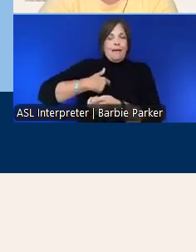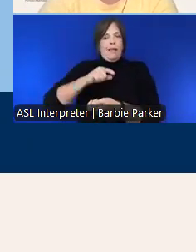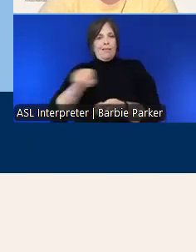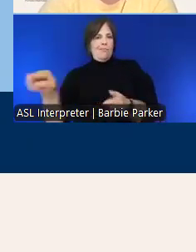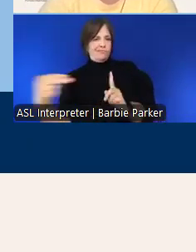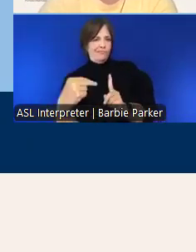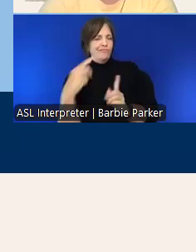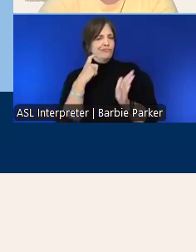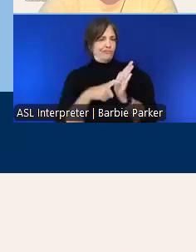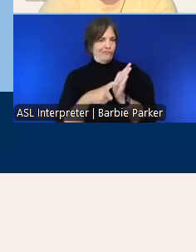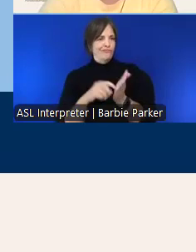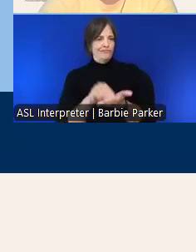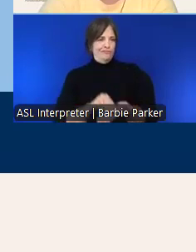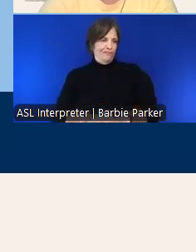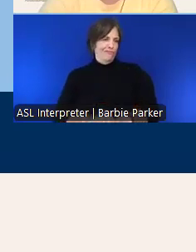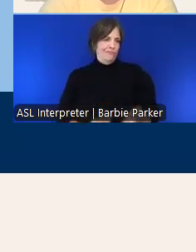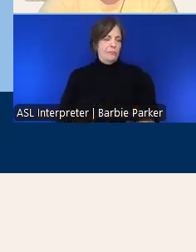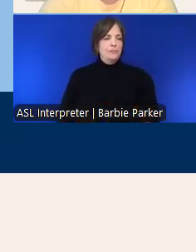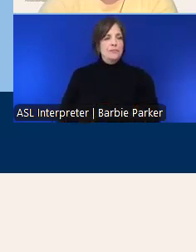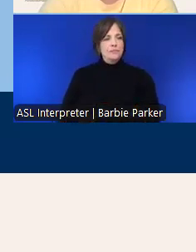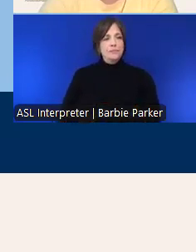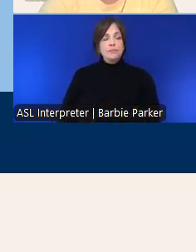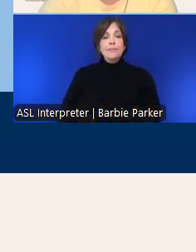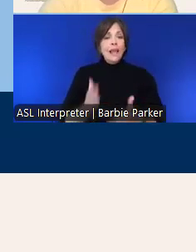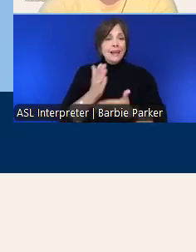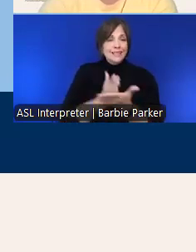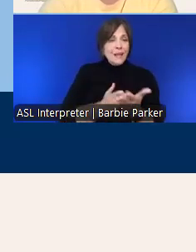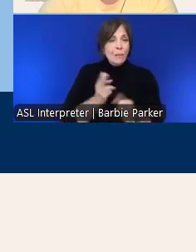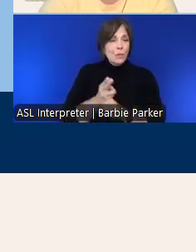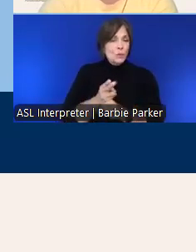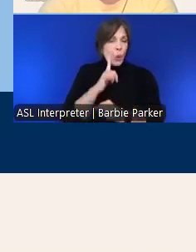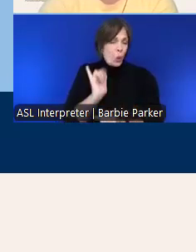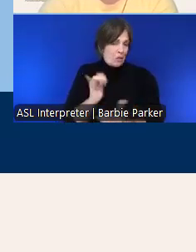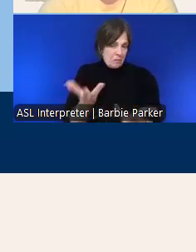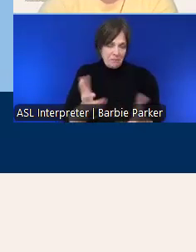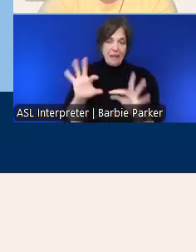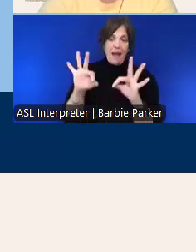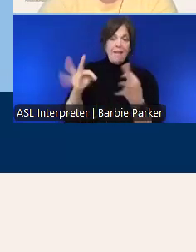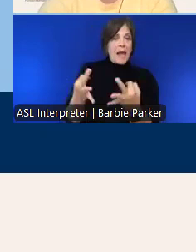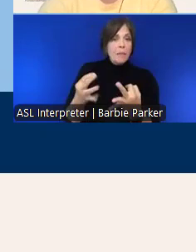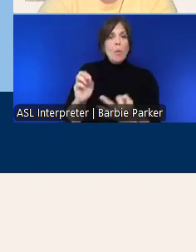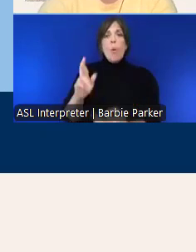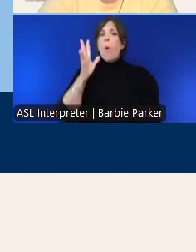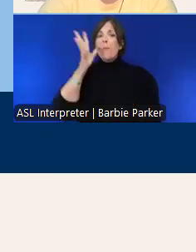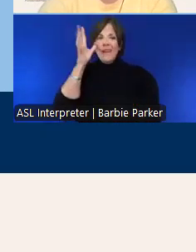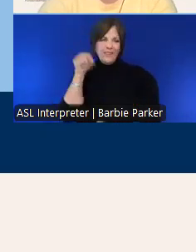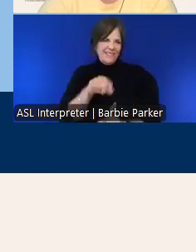using force, fraud, or coercion that we have seen are, you know, family members or parents in these particular cases stating that,